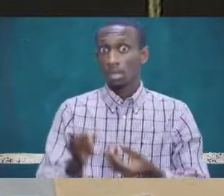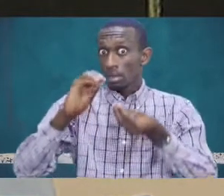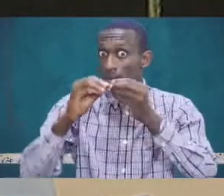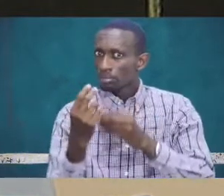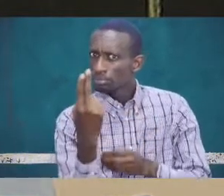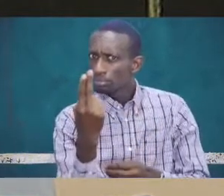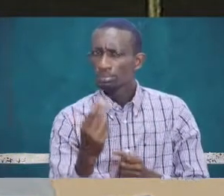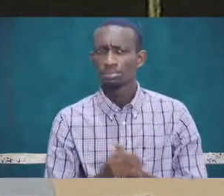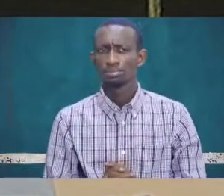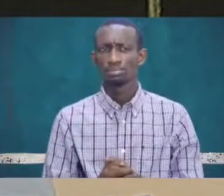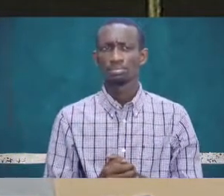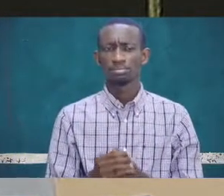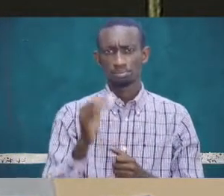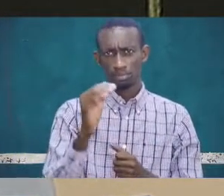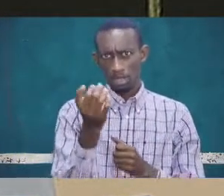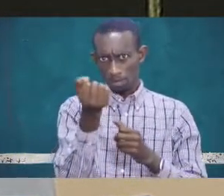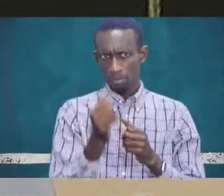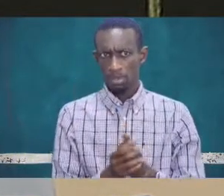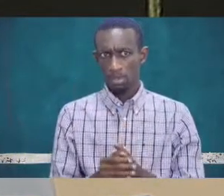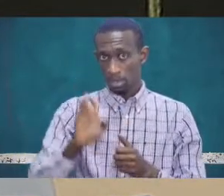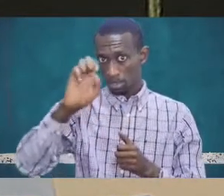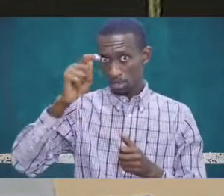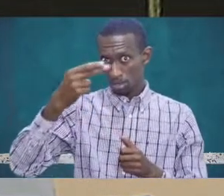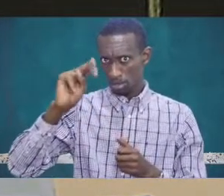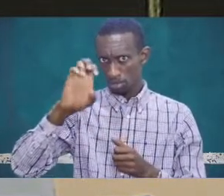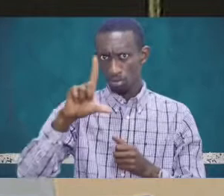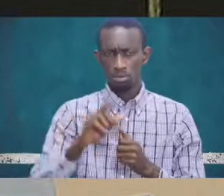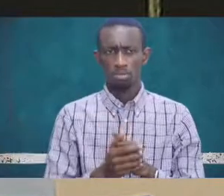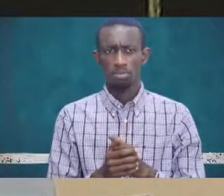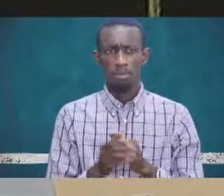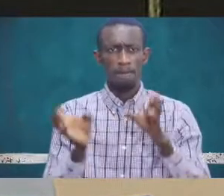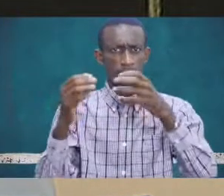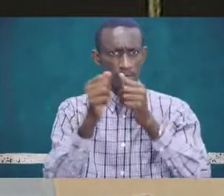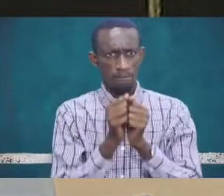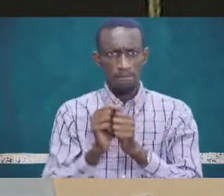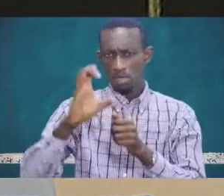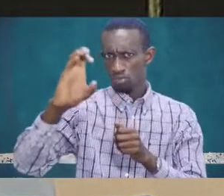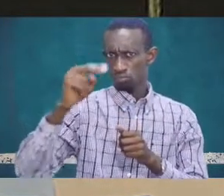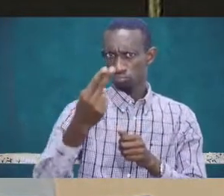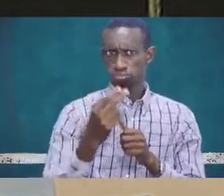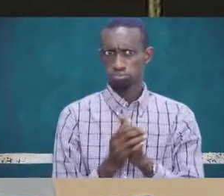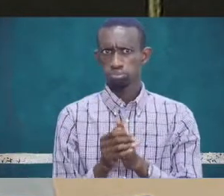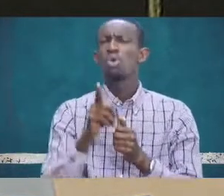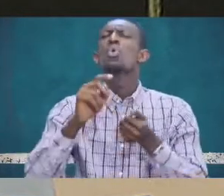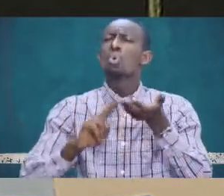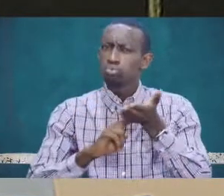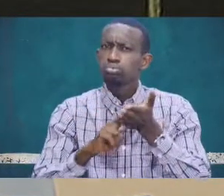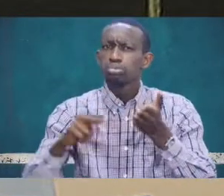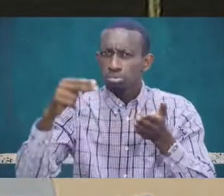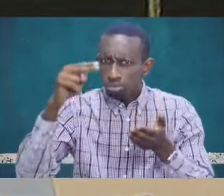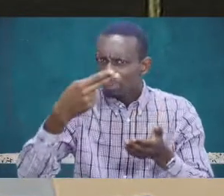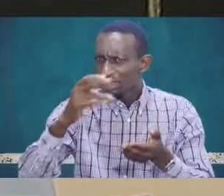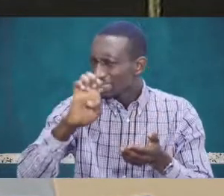2, we have ethanol still combining. So we use ethanol to represent